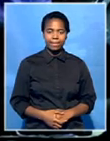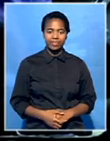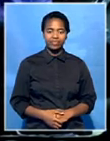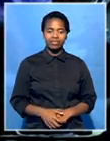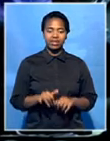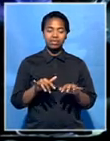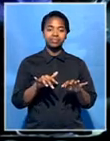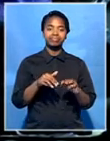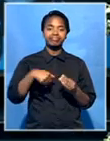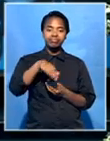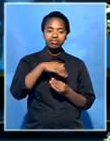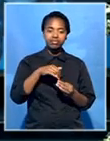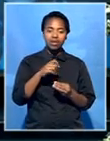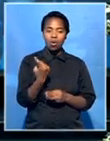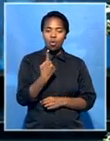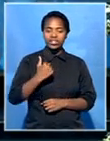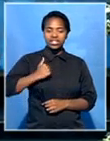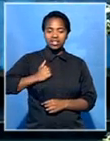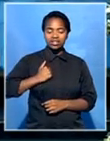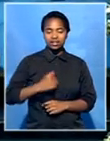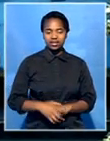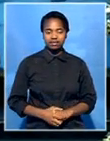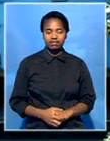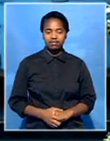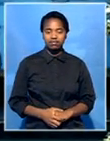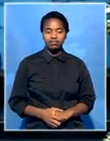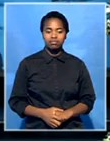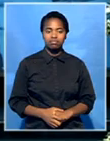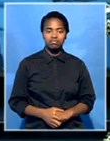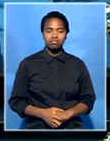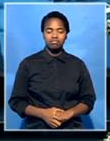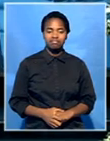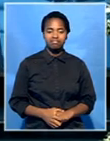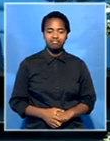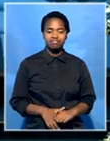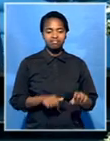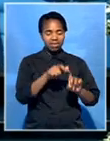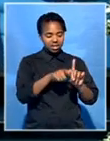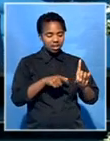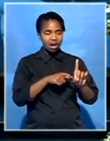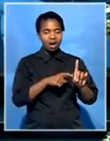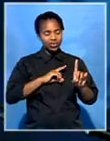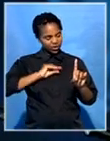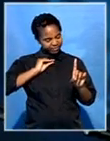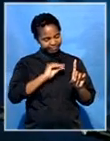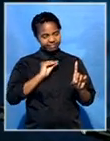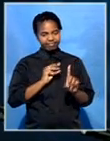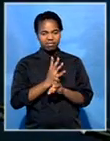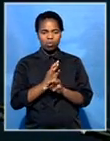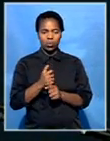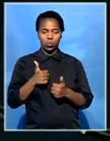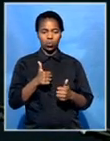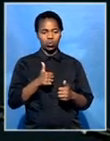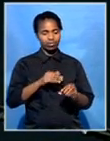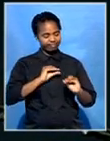for a family who've lost an only son. You invested wisely. You were wisdom-filled parents in all